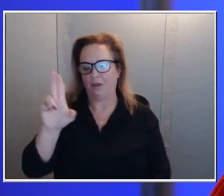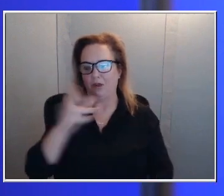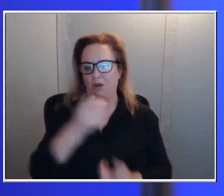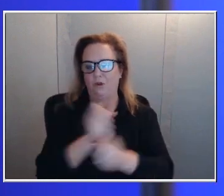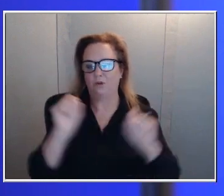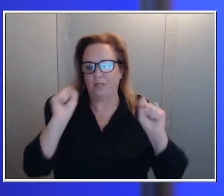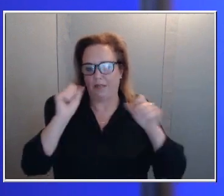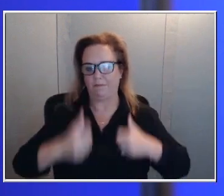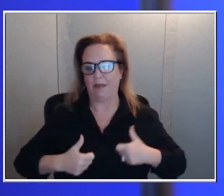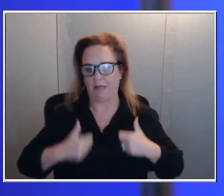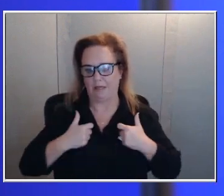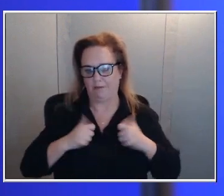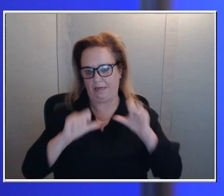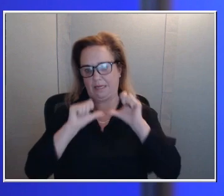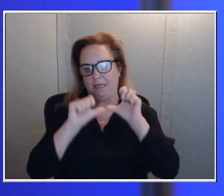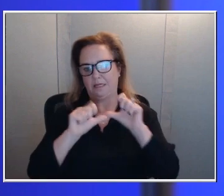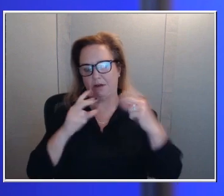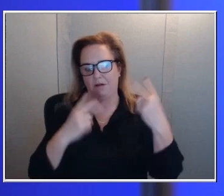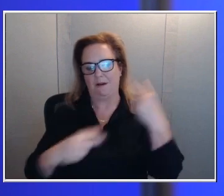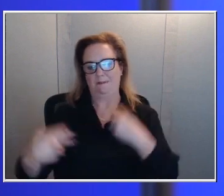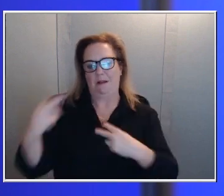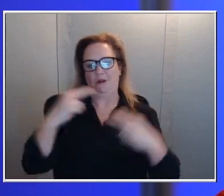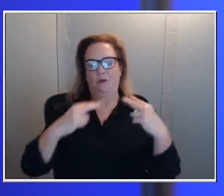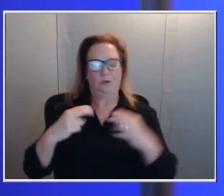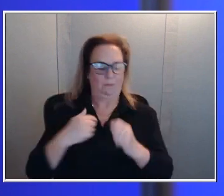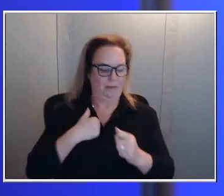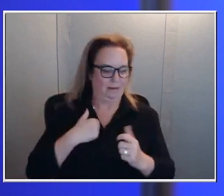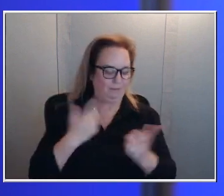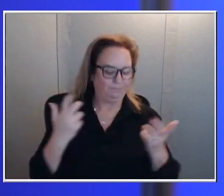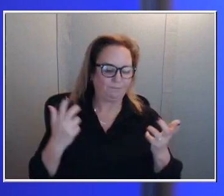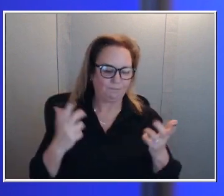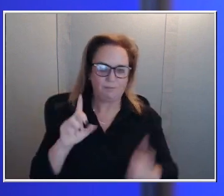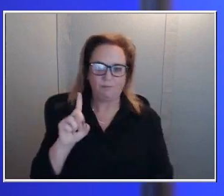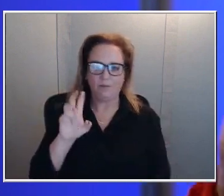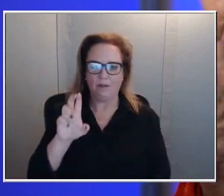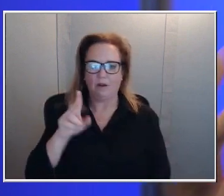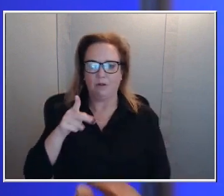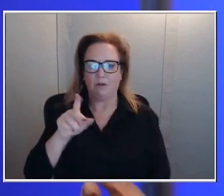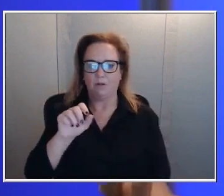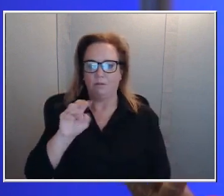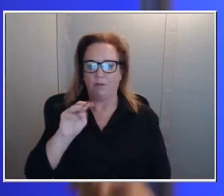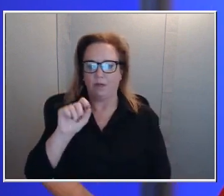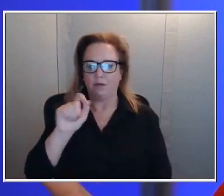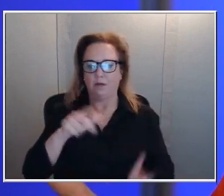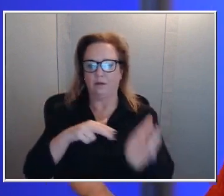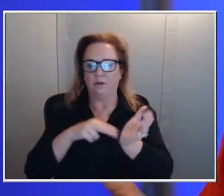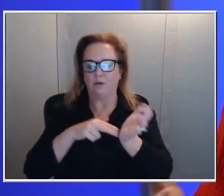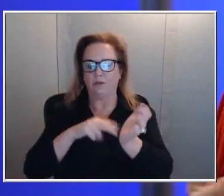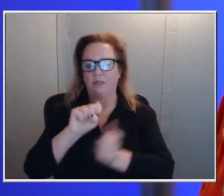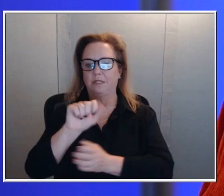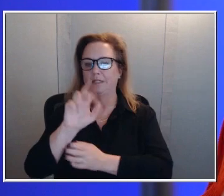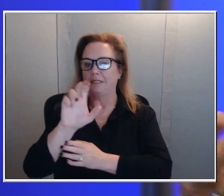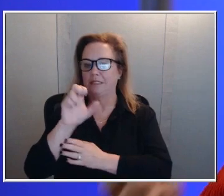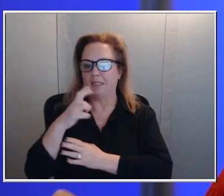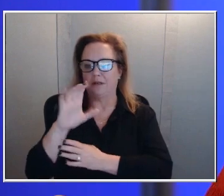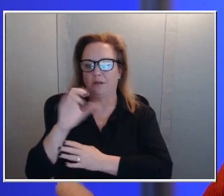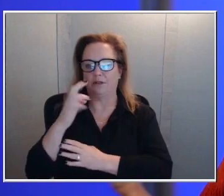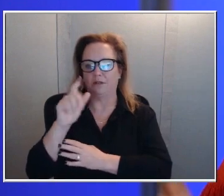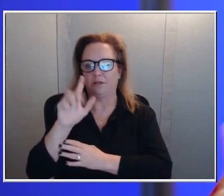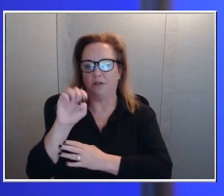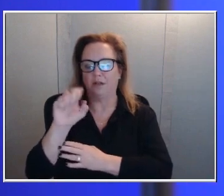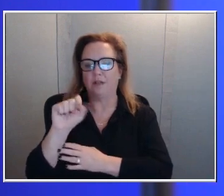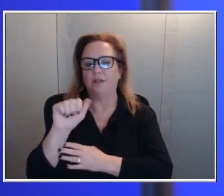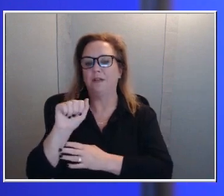life and continue to monitor me closely. Dr. Pimentel, nurses Sarah and Chelsea, Dr. Zubair